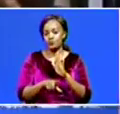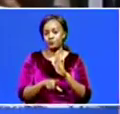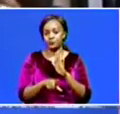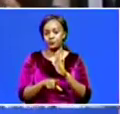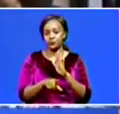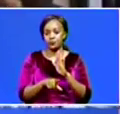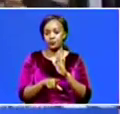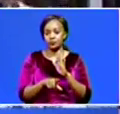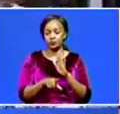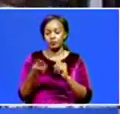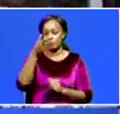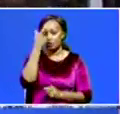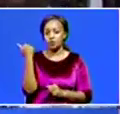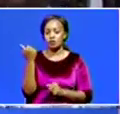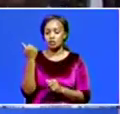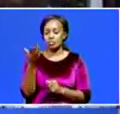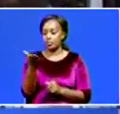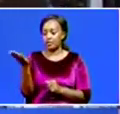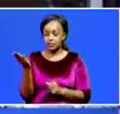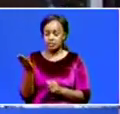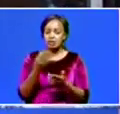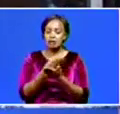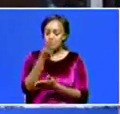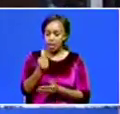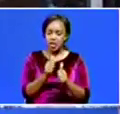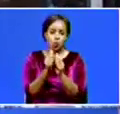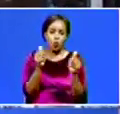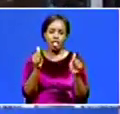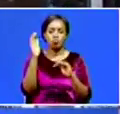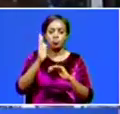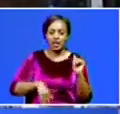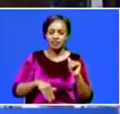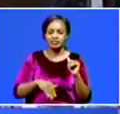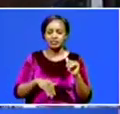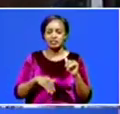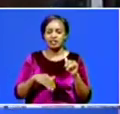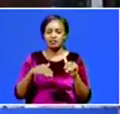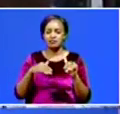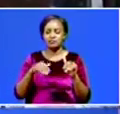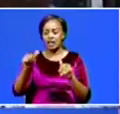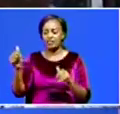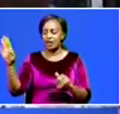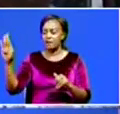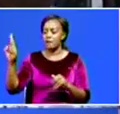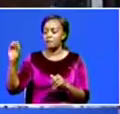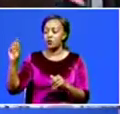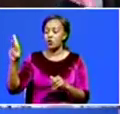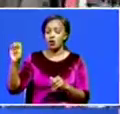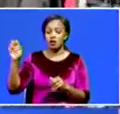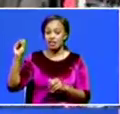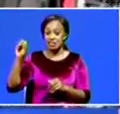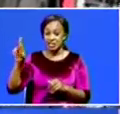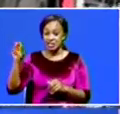Sababu hawa wananua na bei nzuri kuliko brokers. Huko kwa mashambani brokers wanatufinya